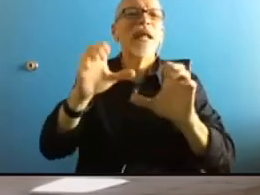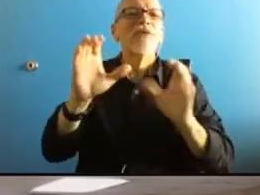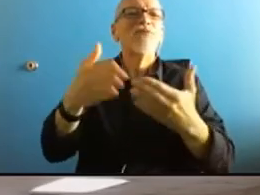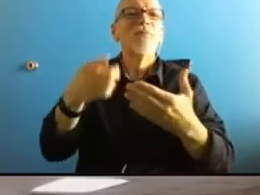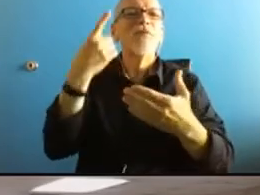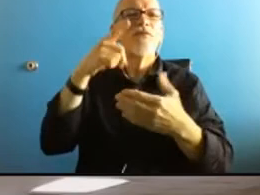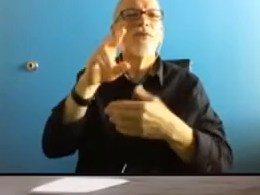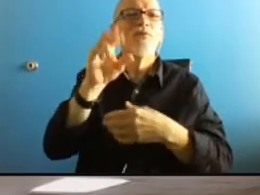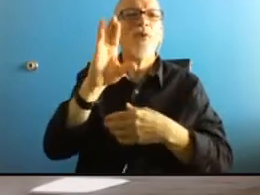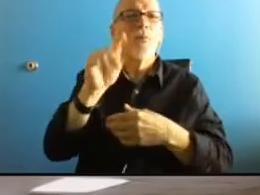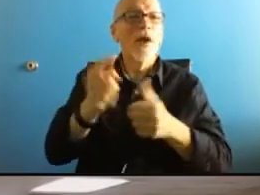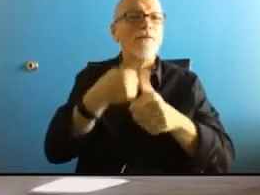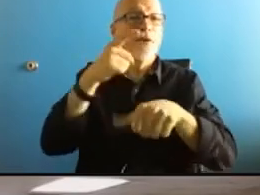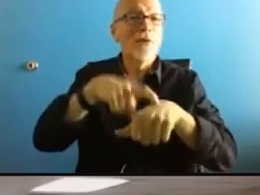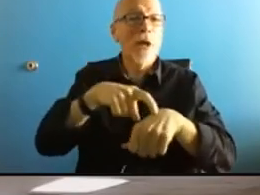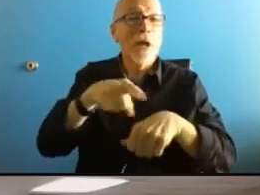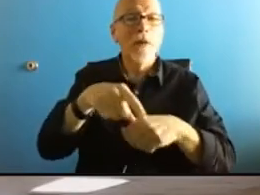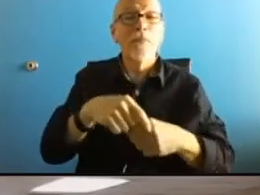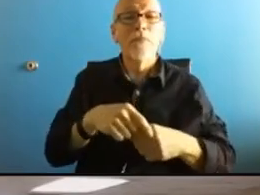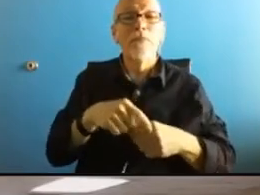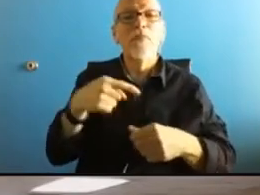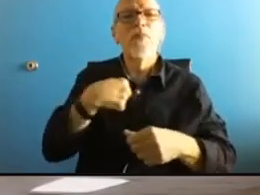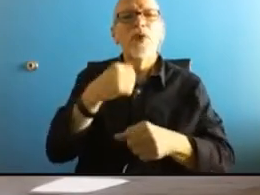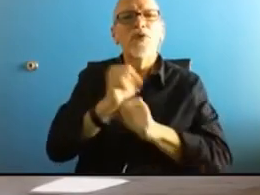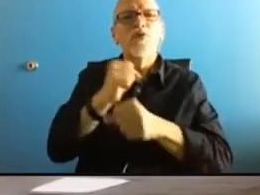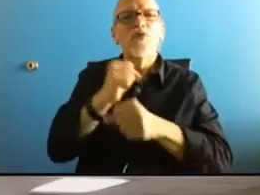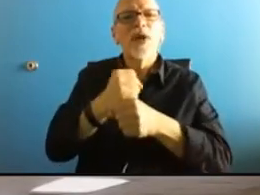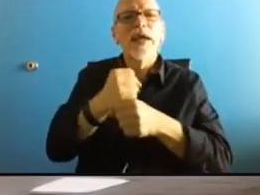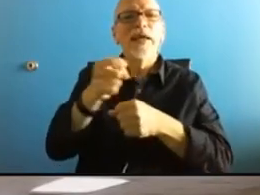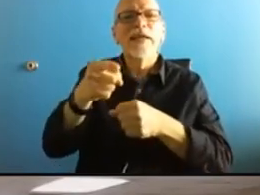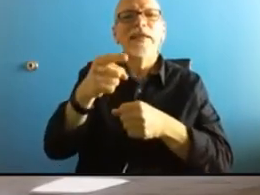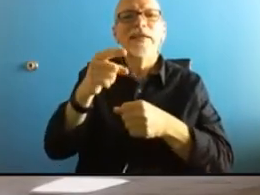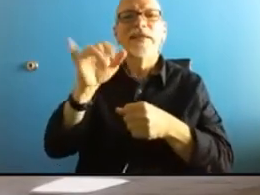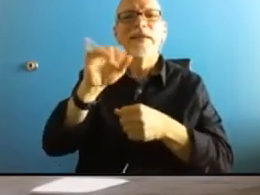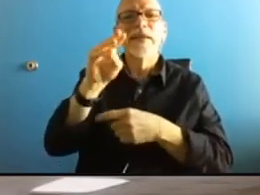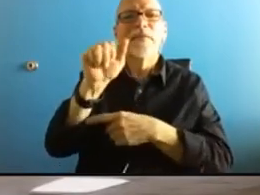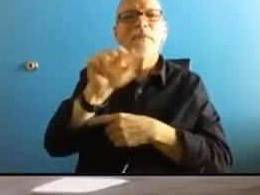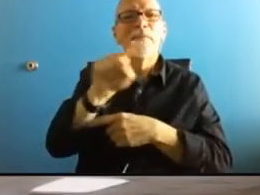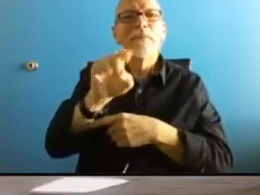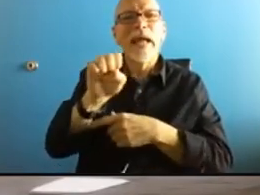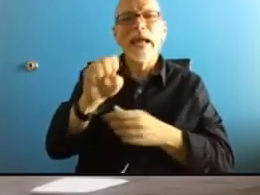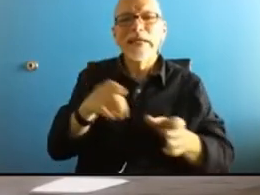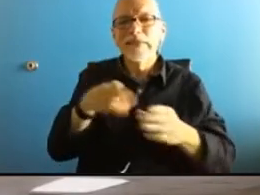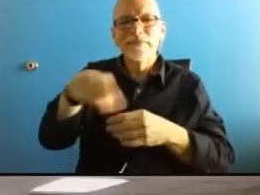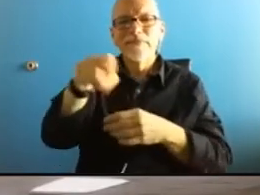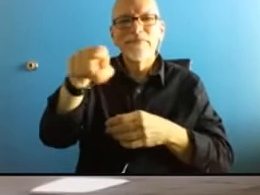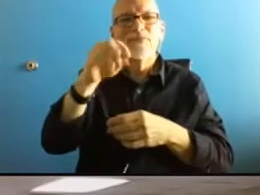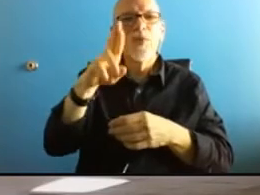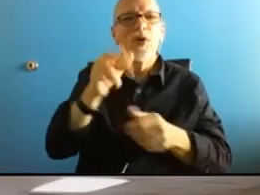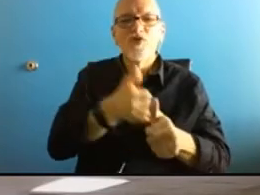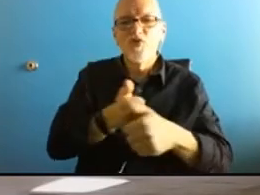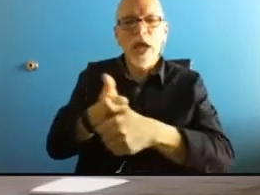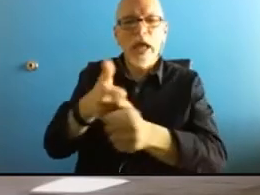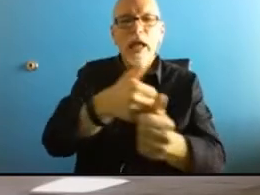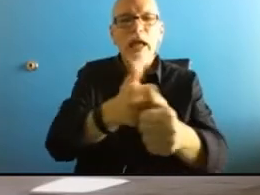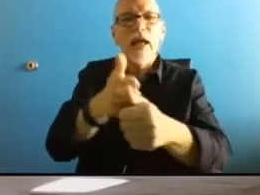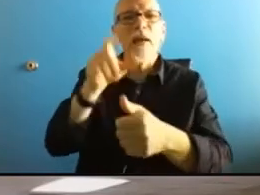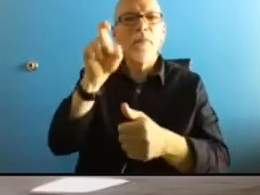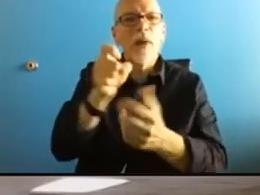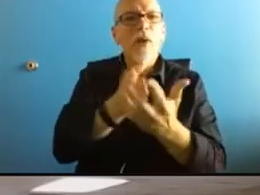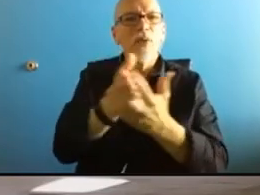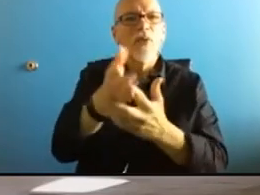the very first time, is creating some sort of maze or track that they have to go through and